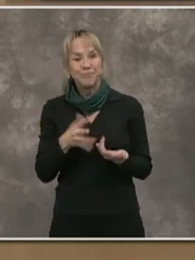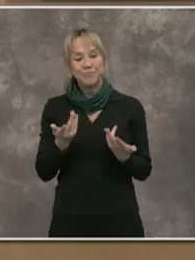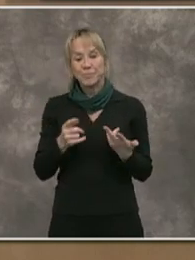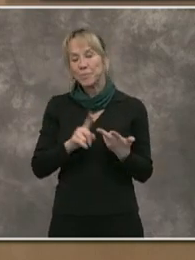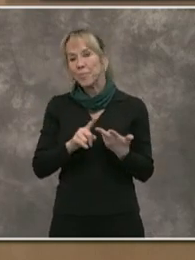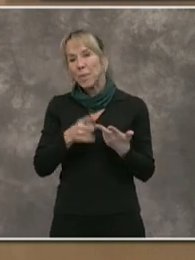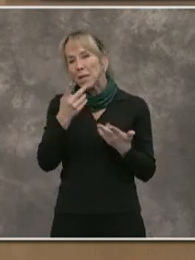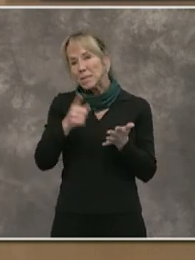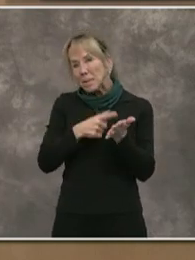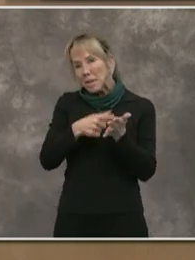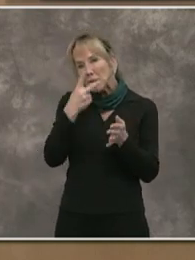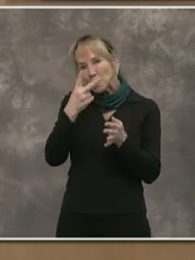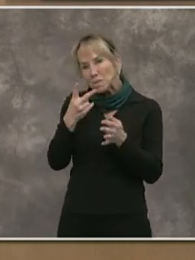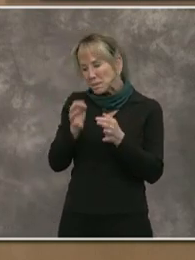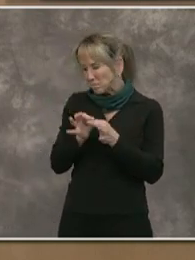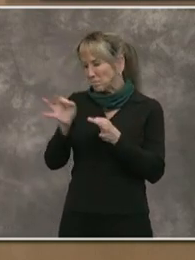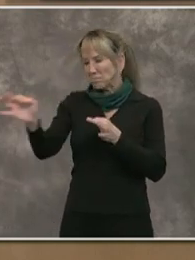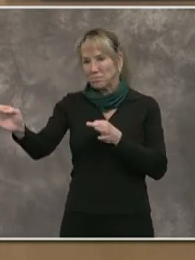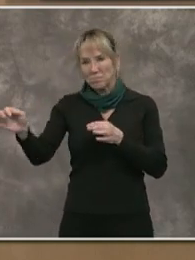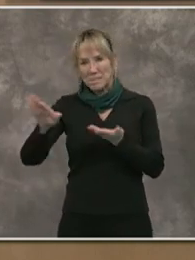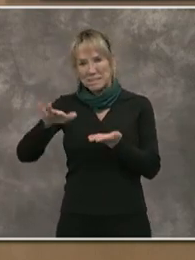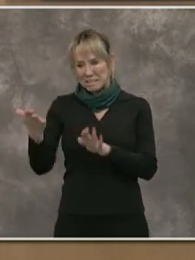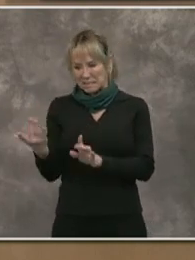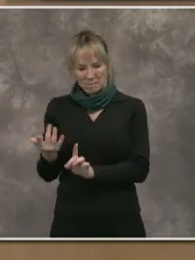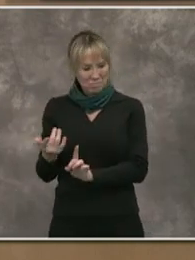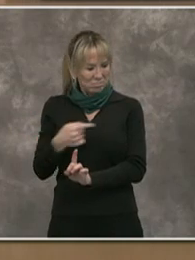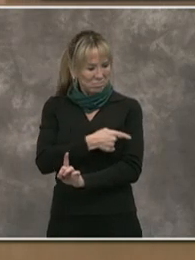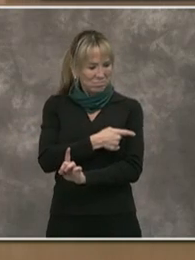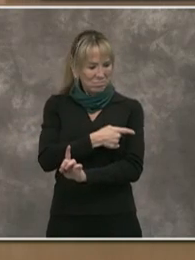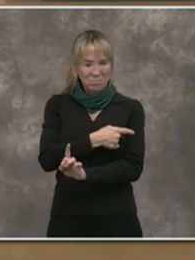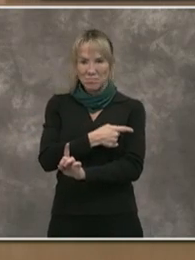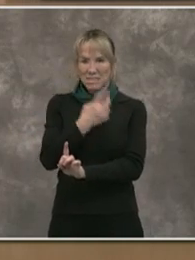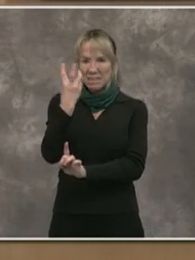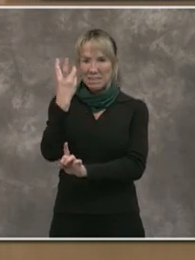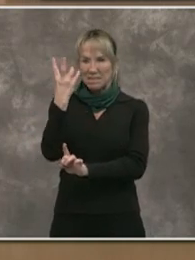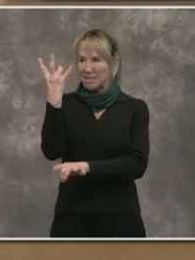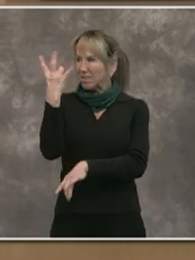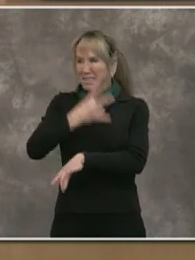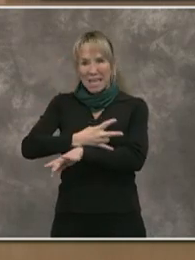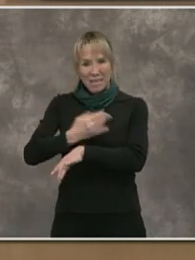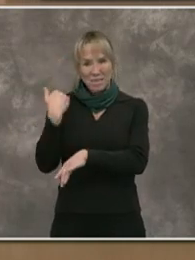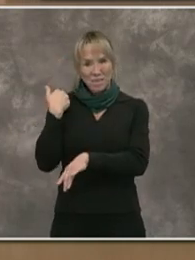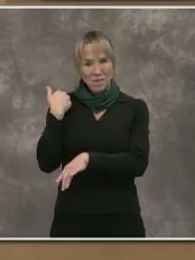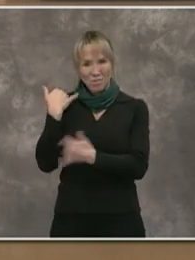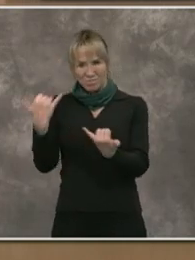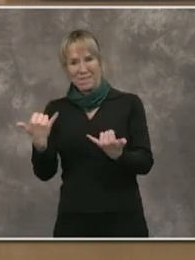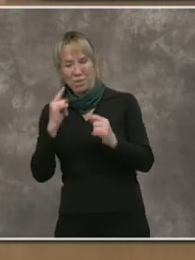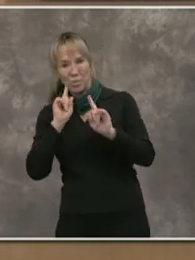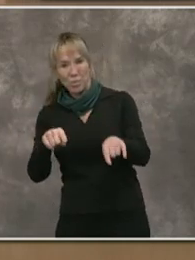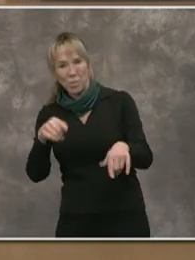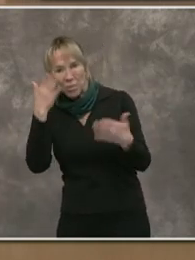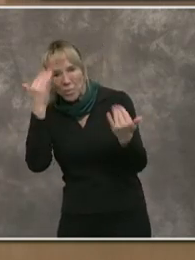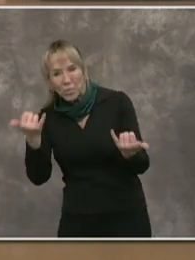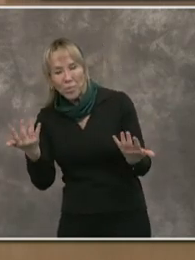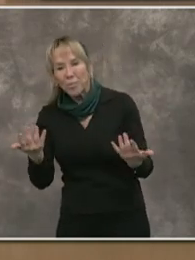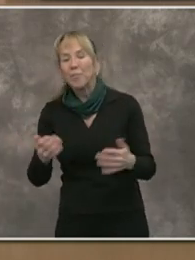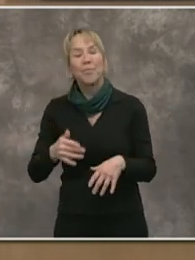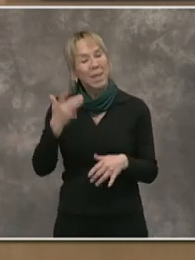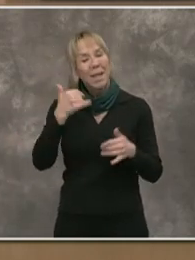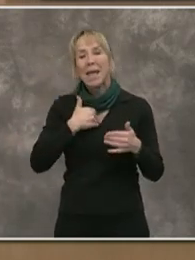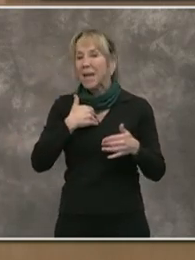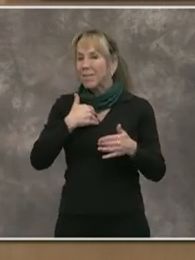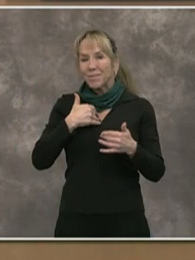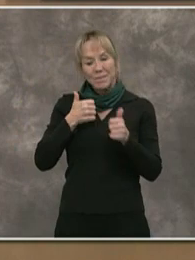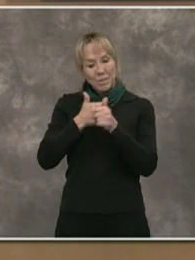takes for deaths to be reported. Sometimes they're reported 6-7 days after the death has occurred. It's because there are a lot of processes